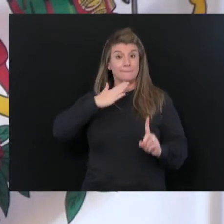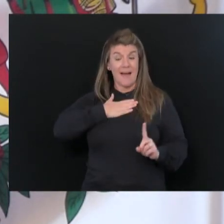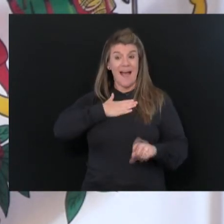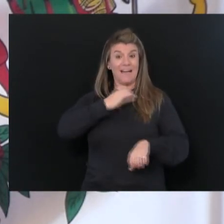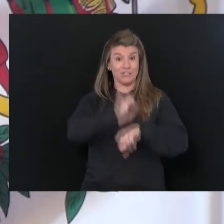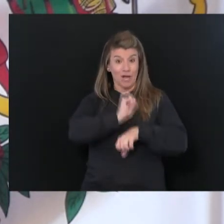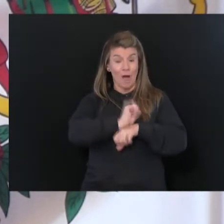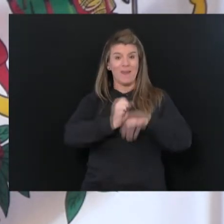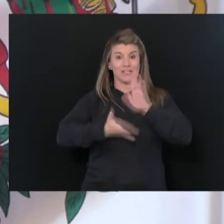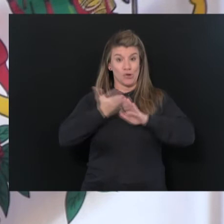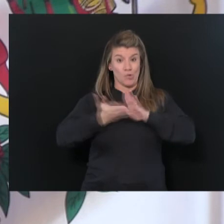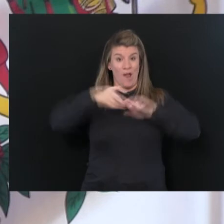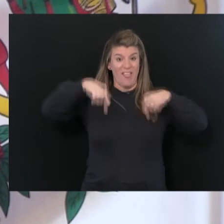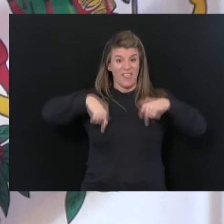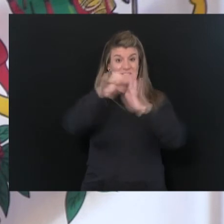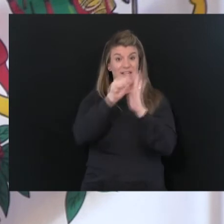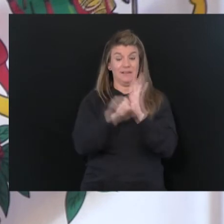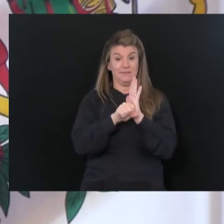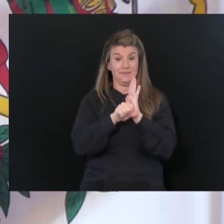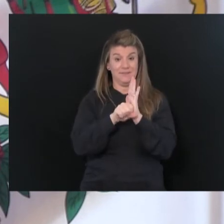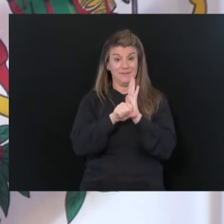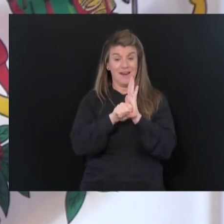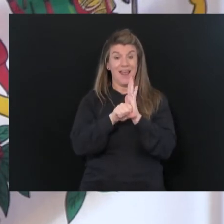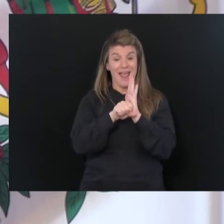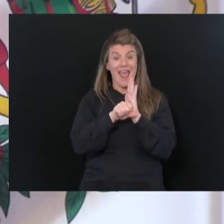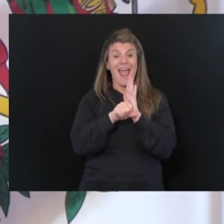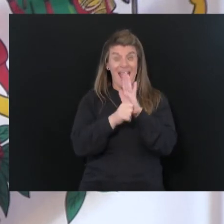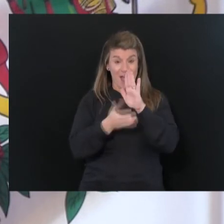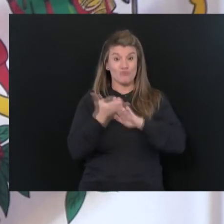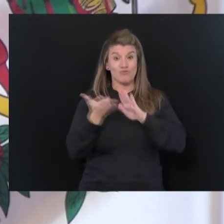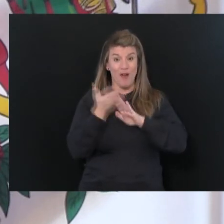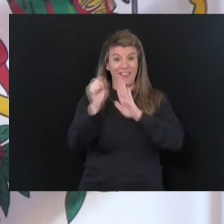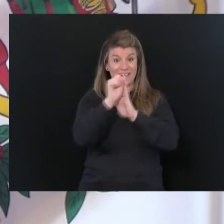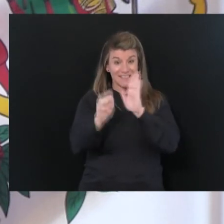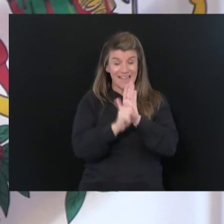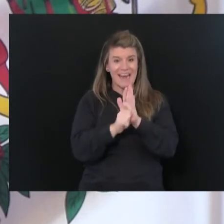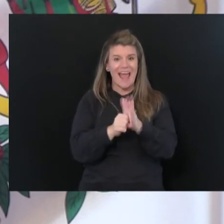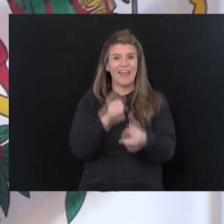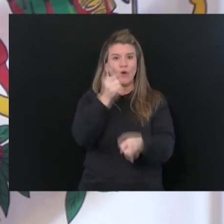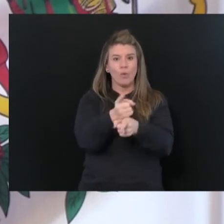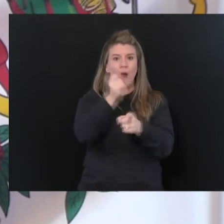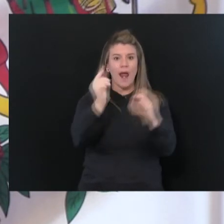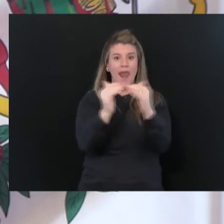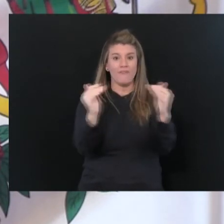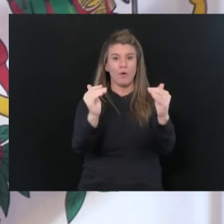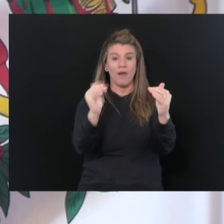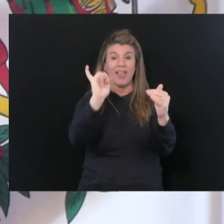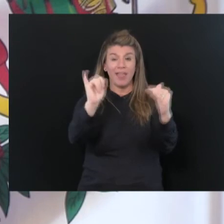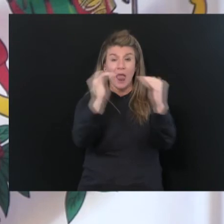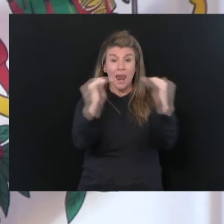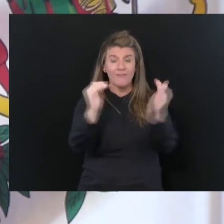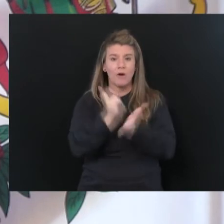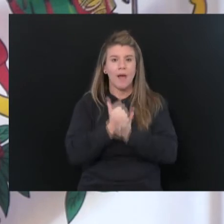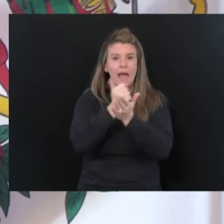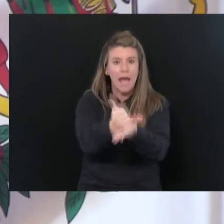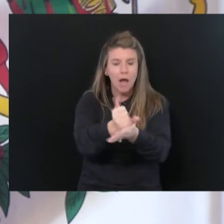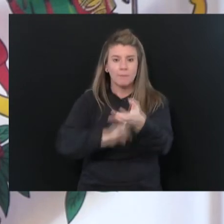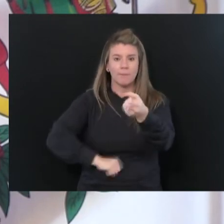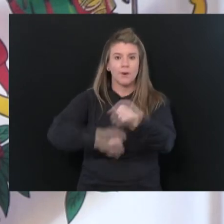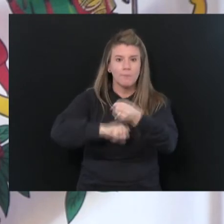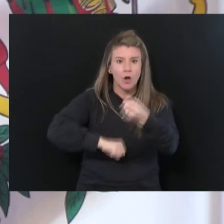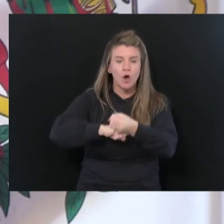store and make the store run at a level that is able to help and assist and promote and do all